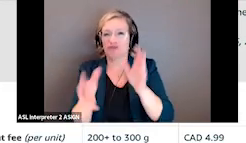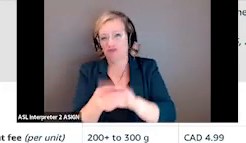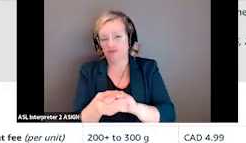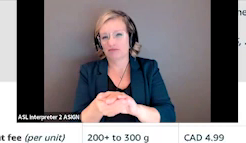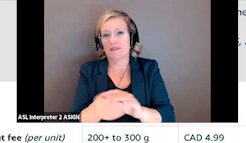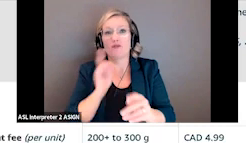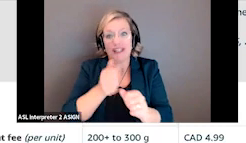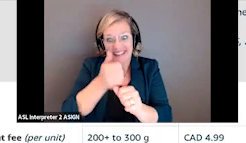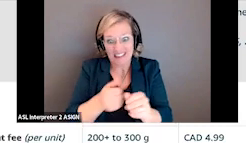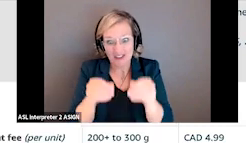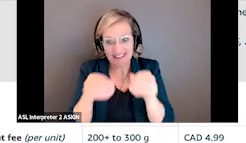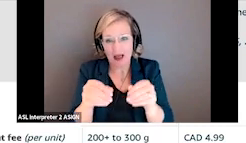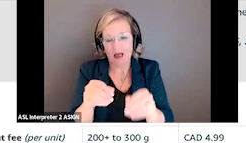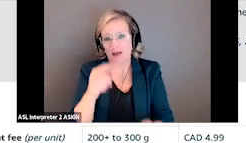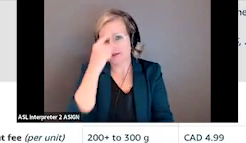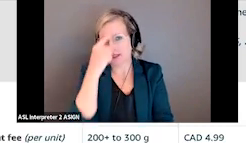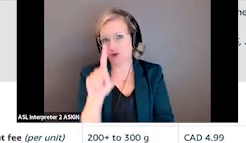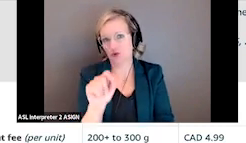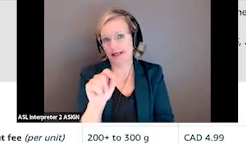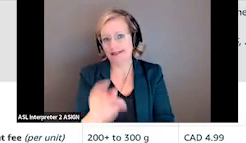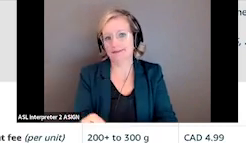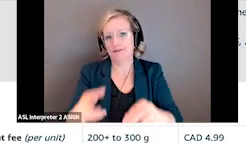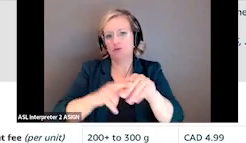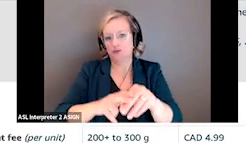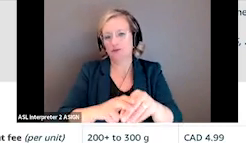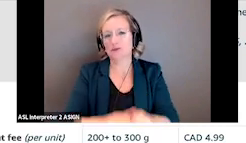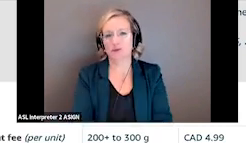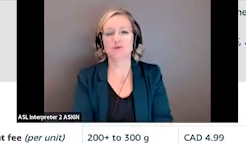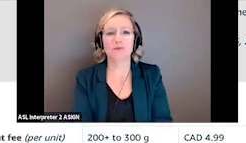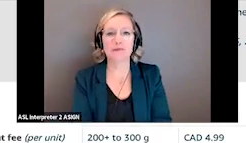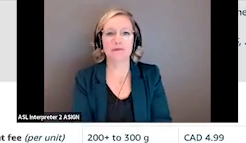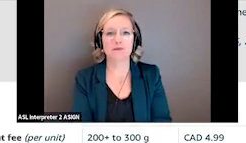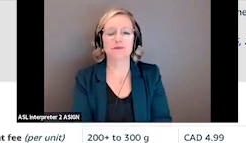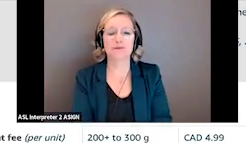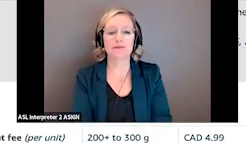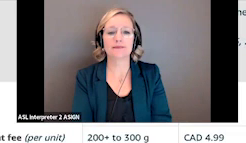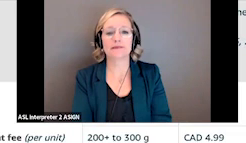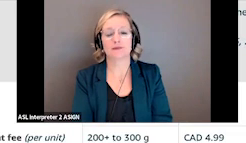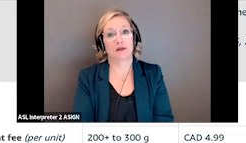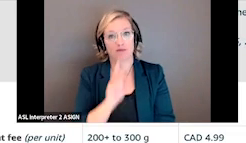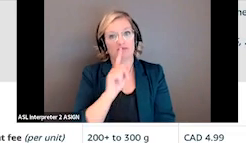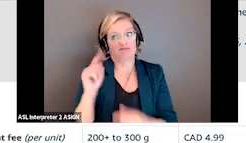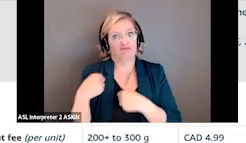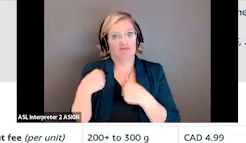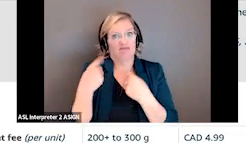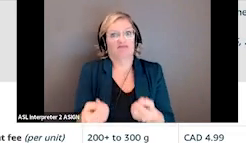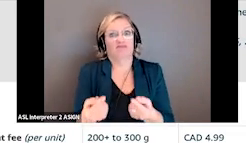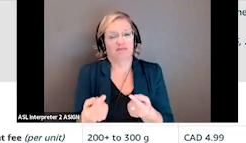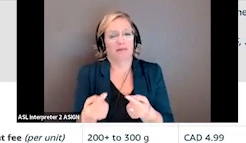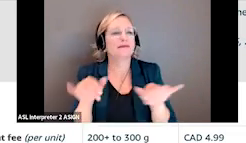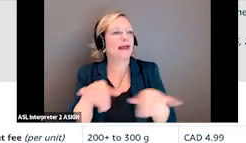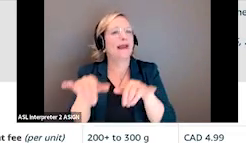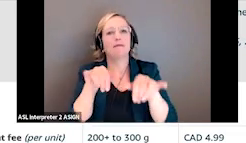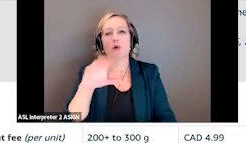per unit. Now, over the last few years, fees have gone up like inflation